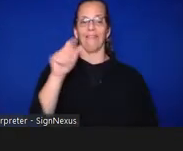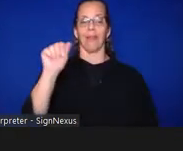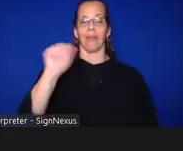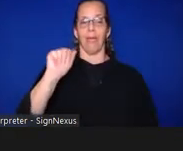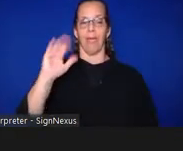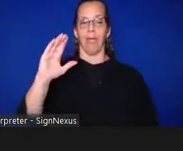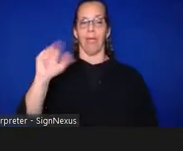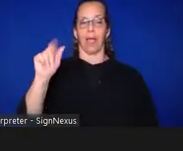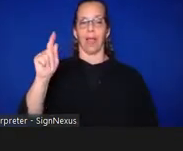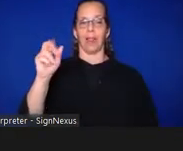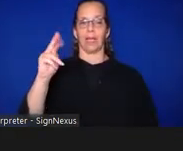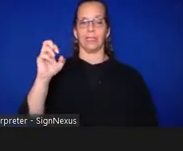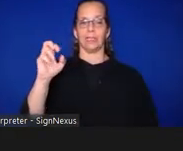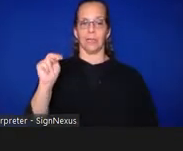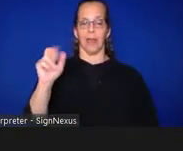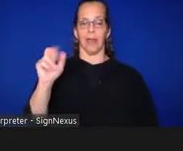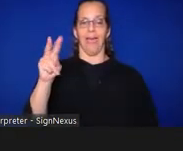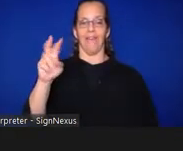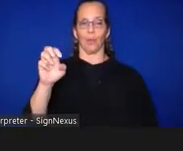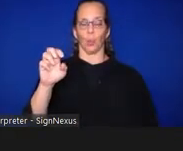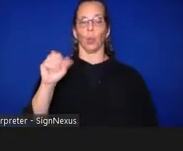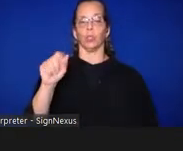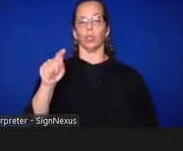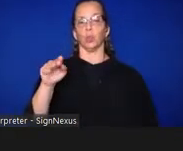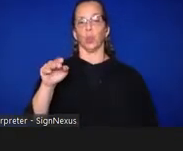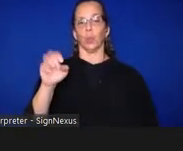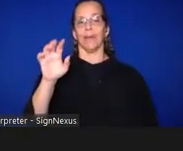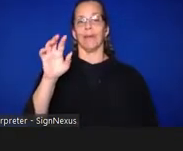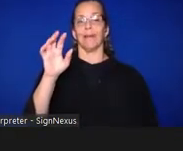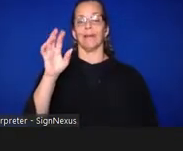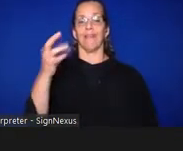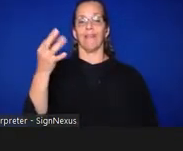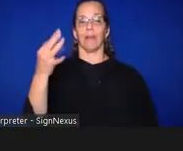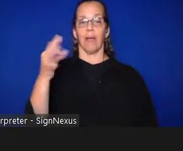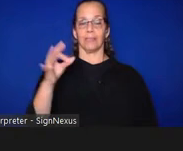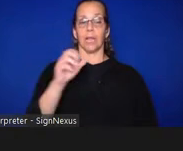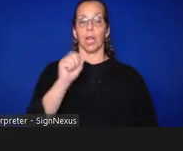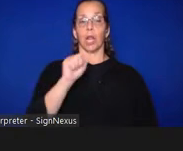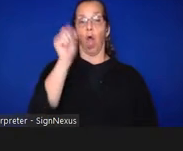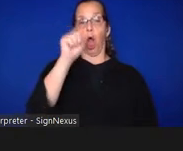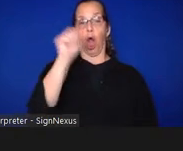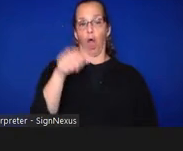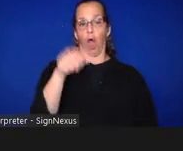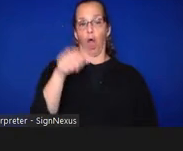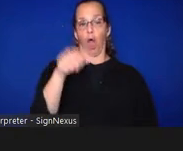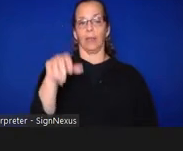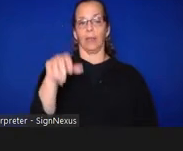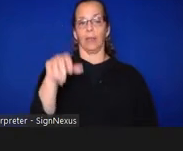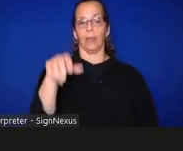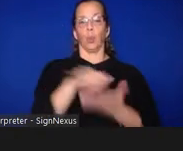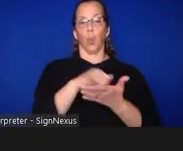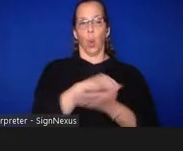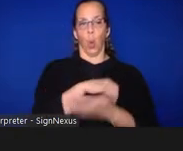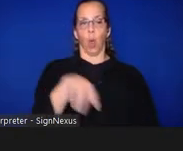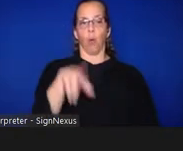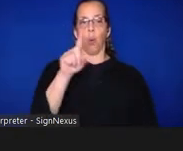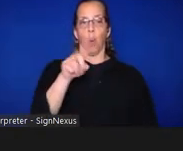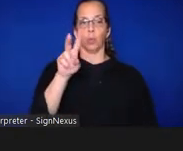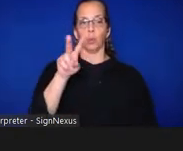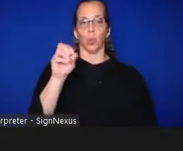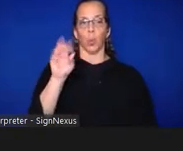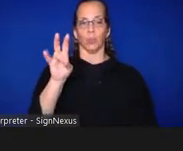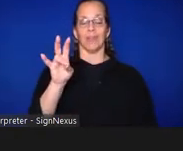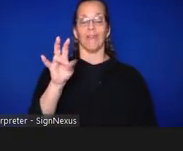12207 the time is currently 6 58 p.m this concludes the hearing